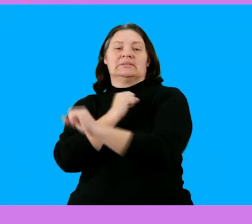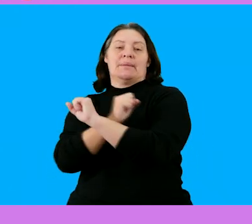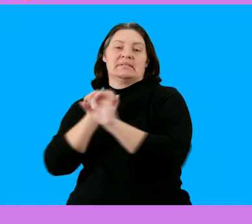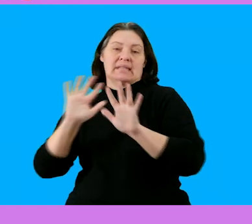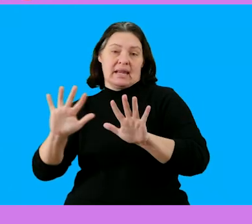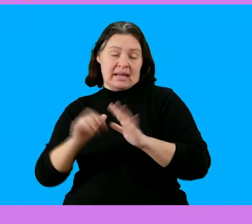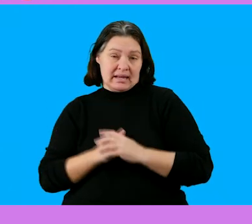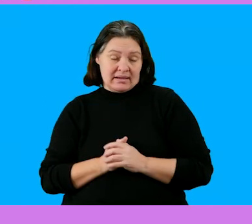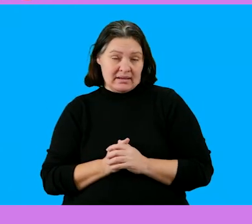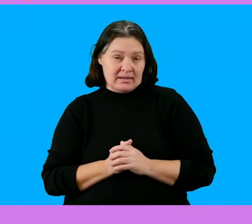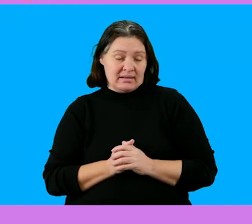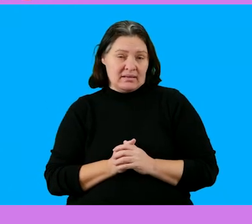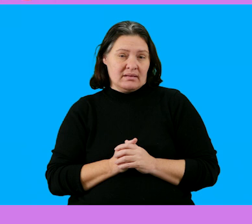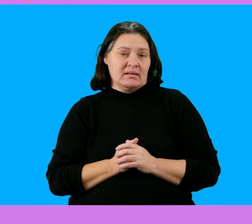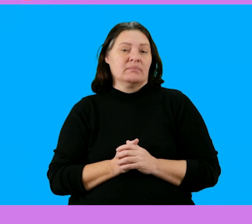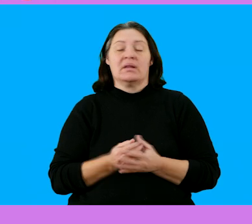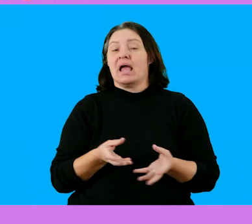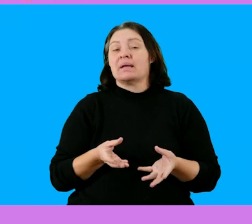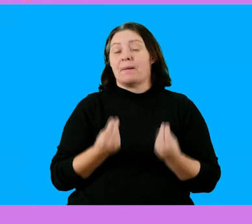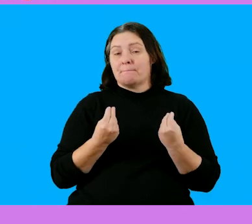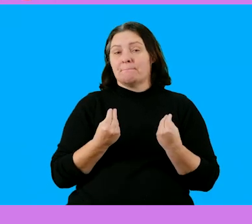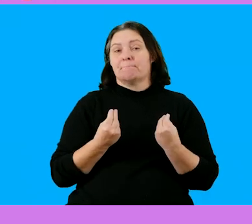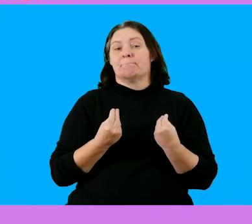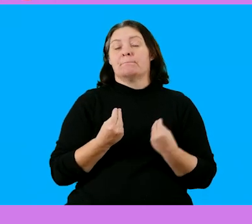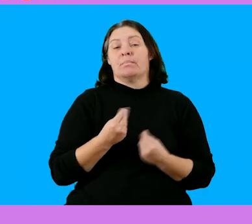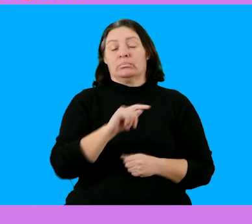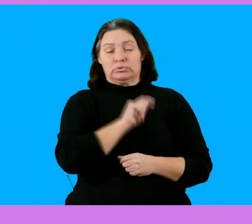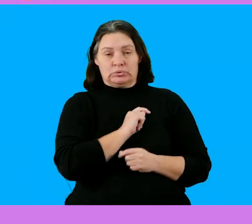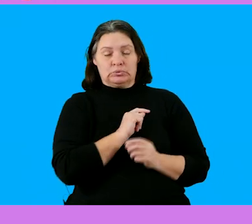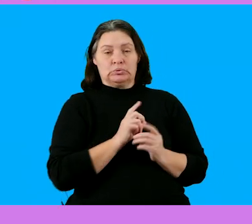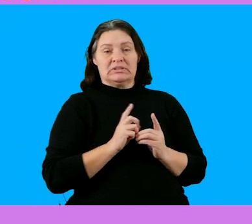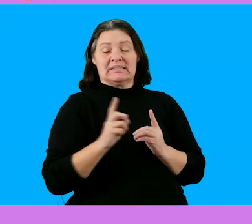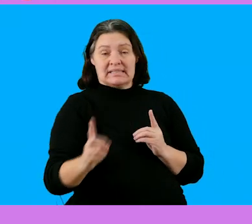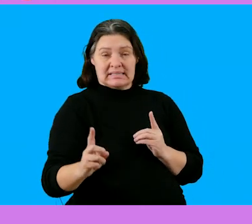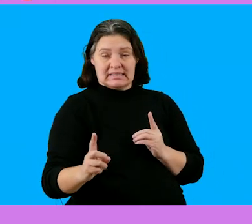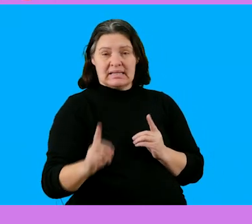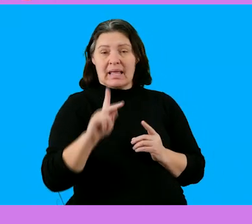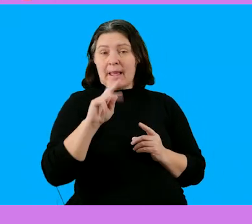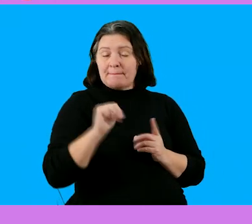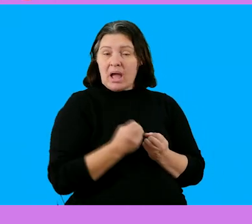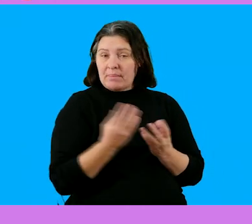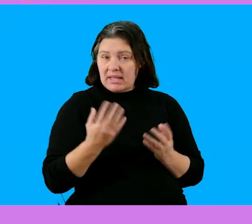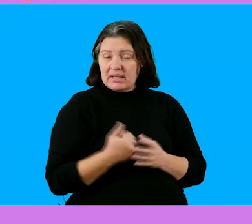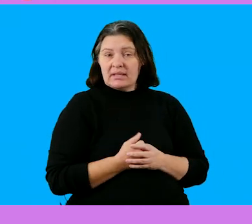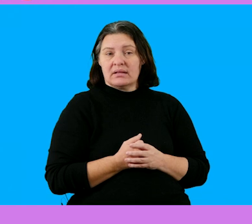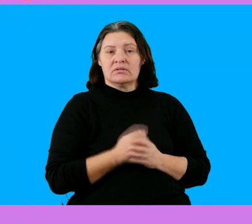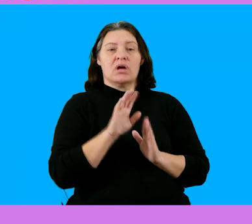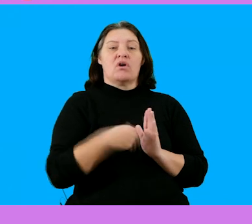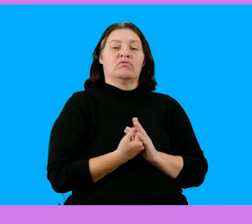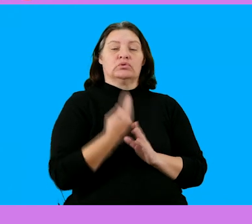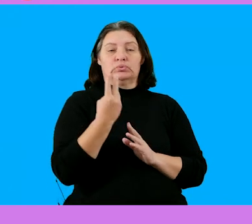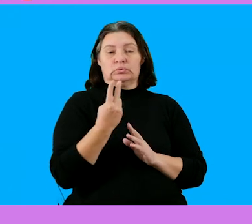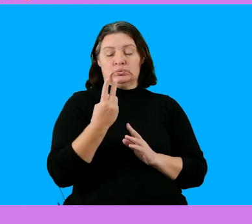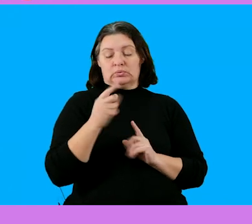by 10. So that will give us an actual distance, right, in kilometers of, and I'm going to round off to